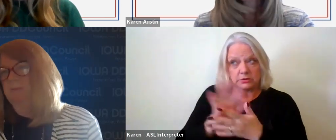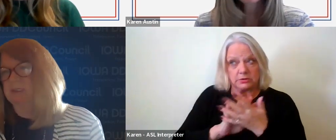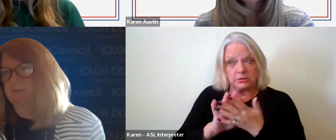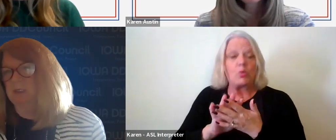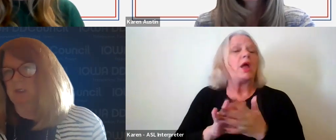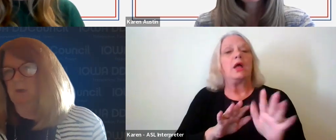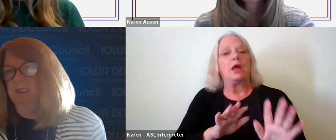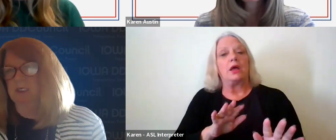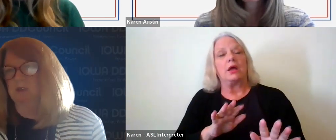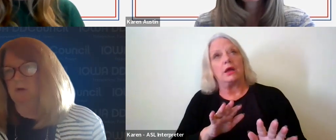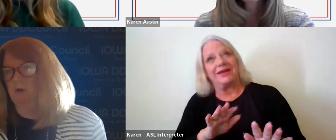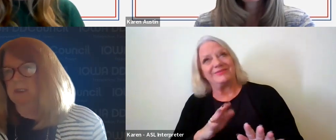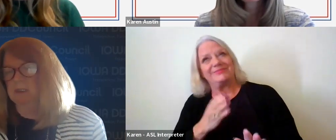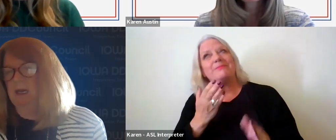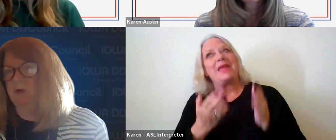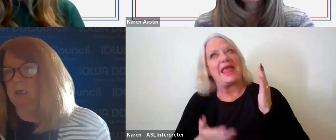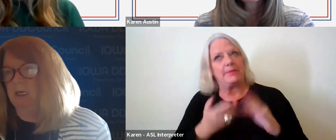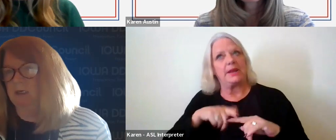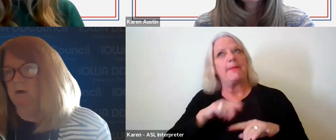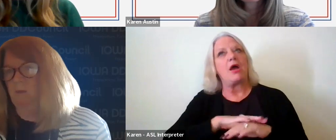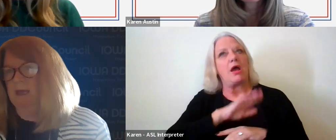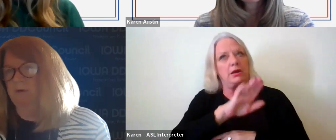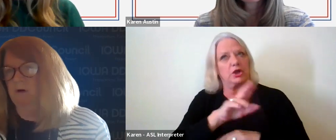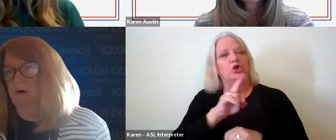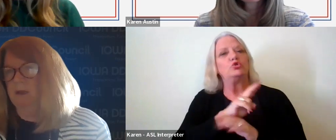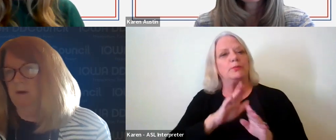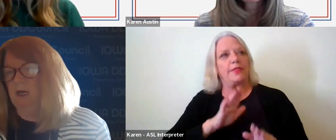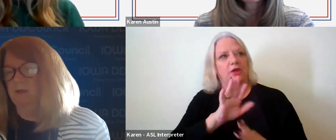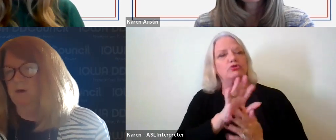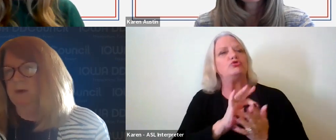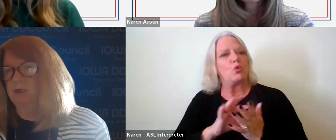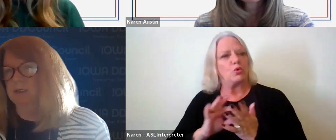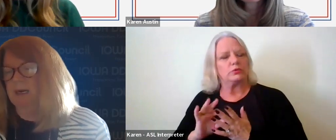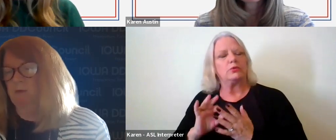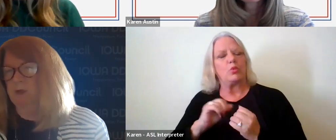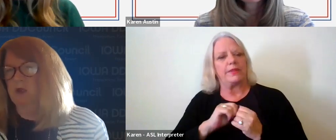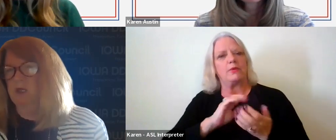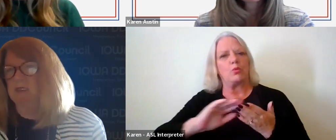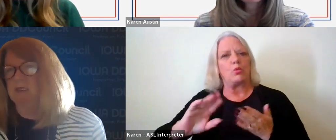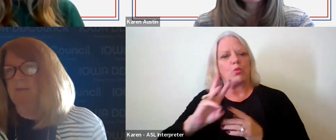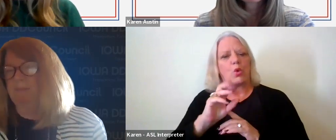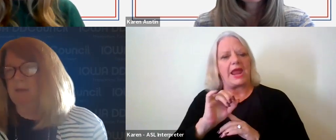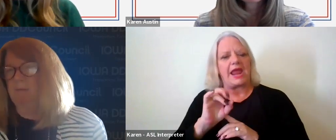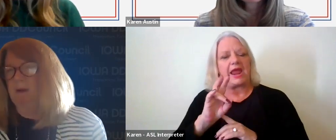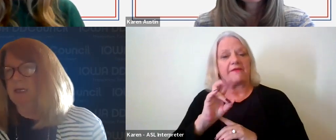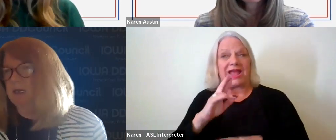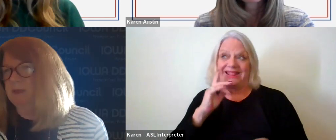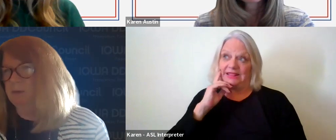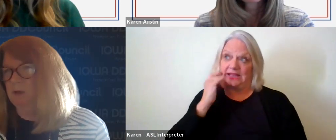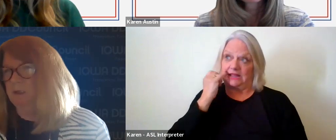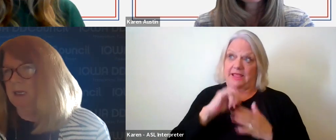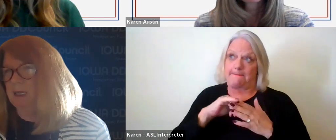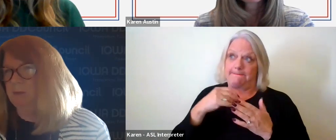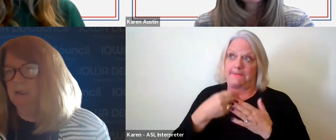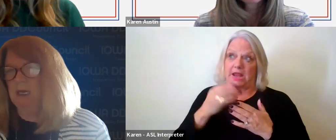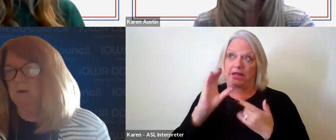and it might be something to do with the consumer choices option under the waiver on those budgets, but I would be thinking that that money might not be